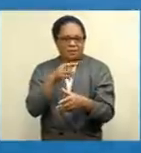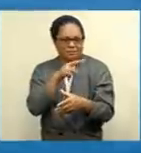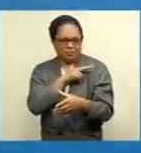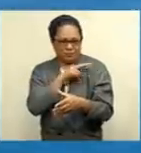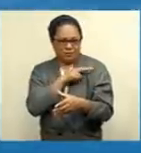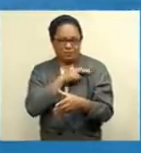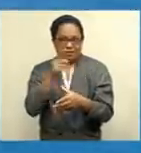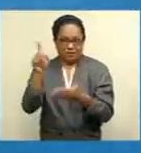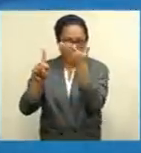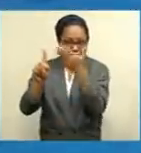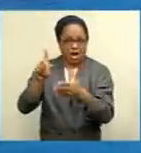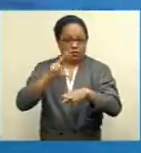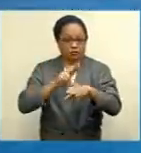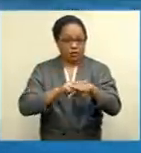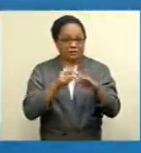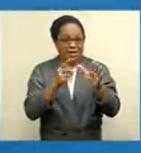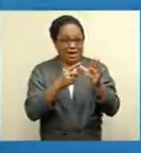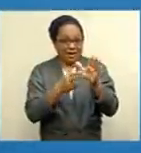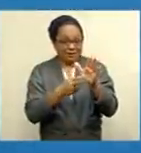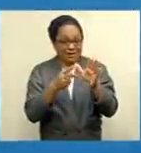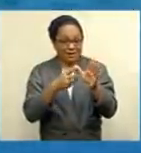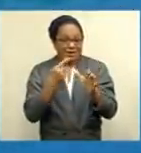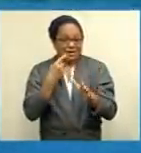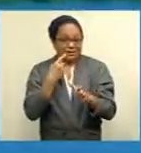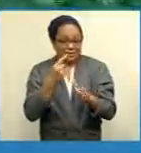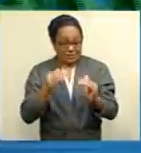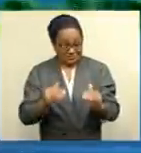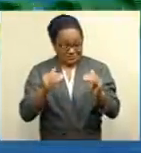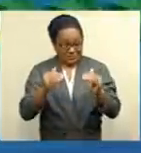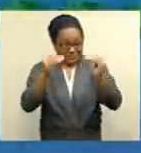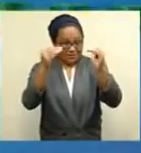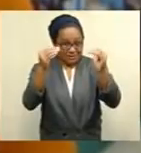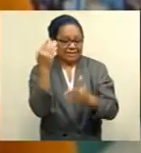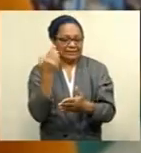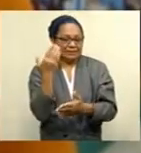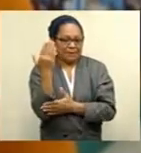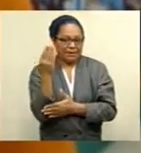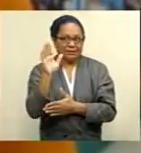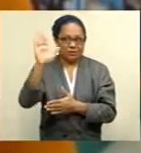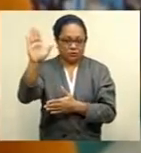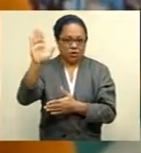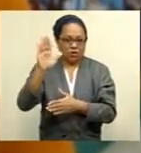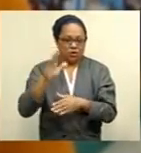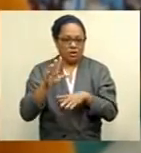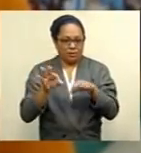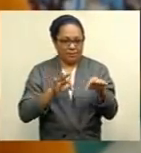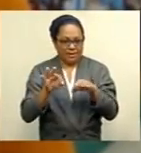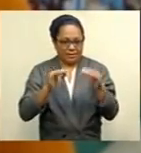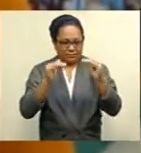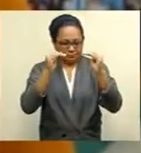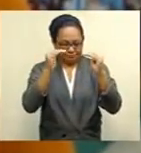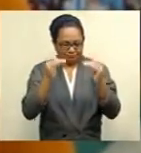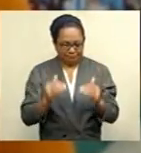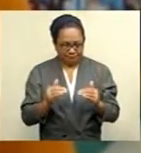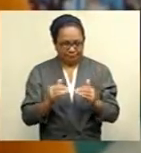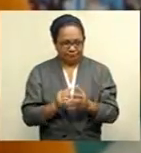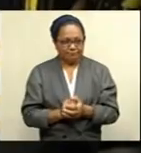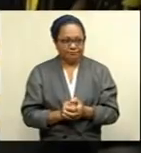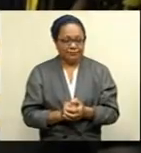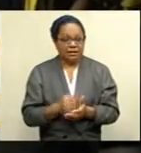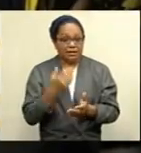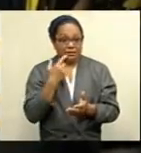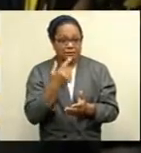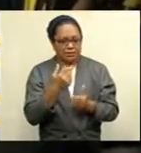movement of each level will only depend on the Health Ministry's timeline. Again, I want to compliment and I'd like to acknowledge